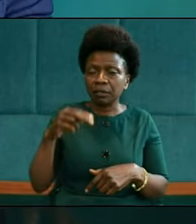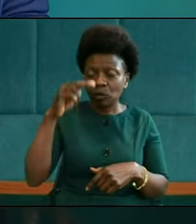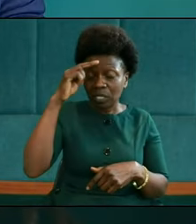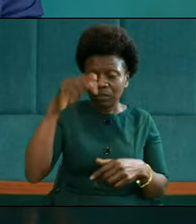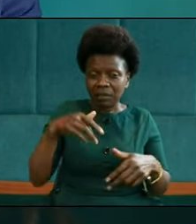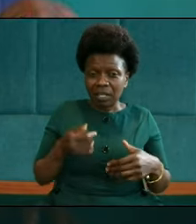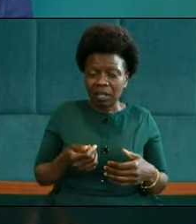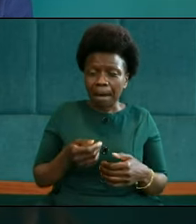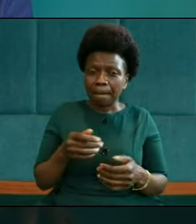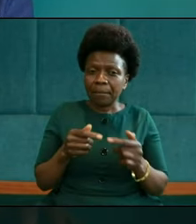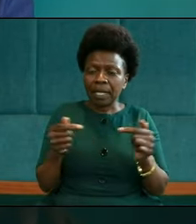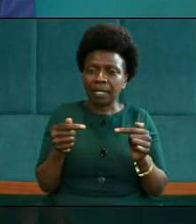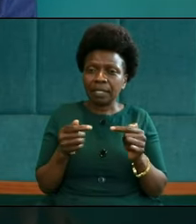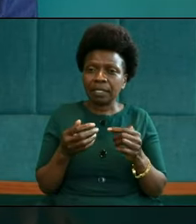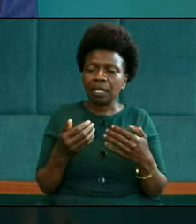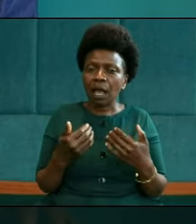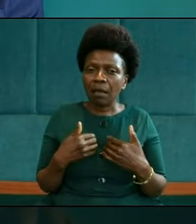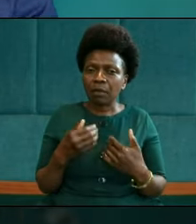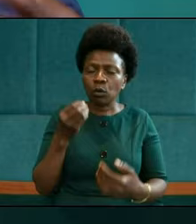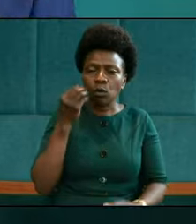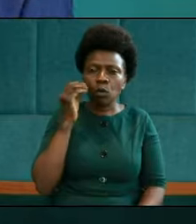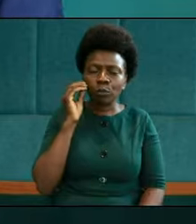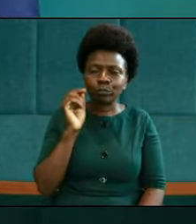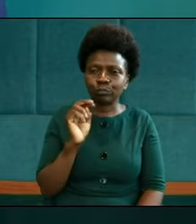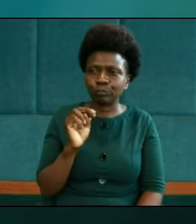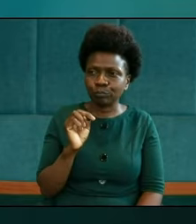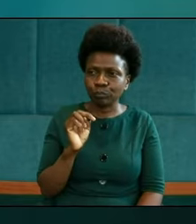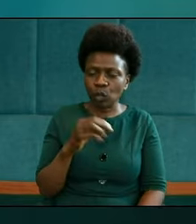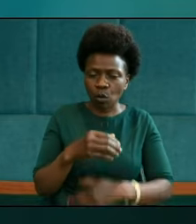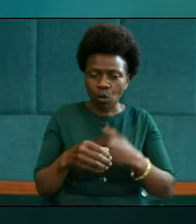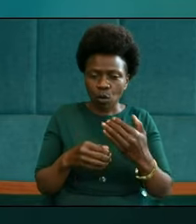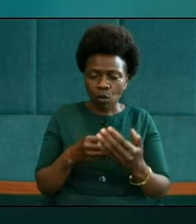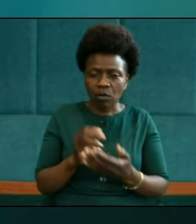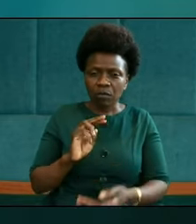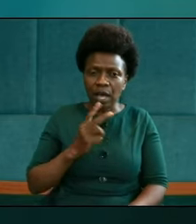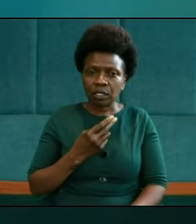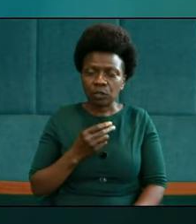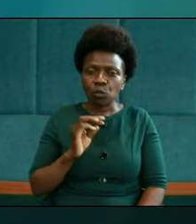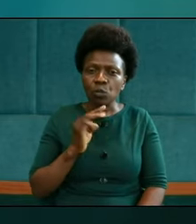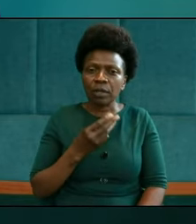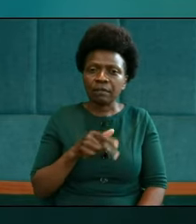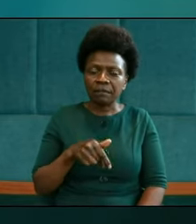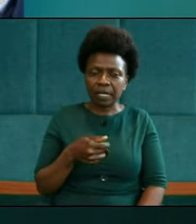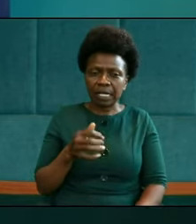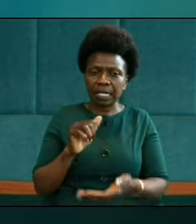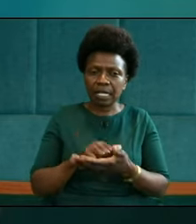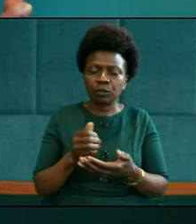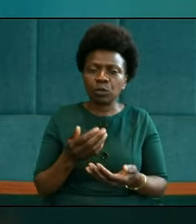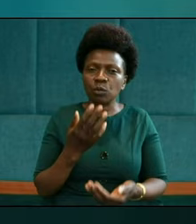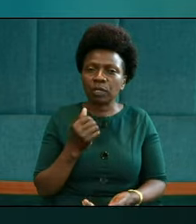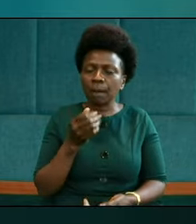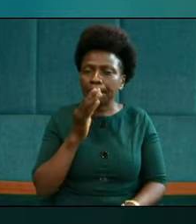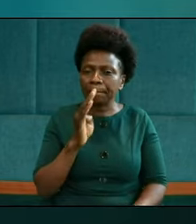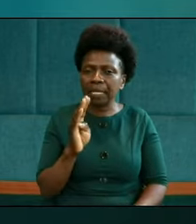pain that he is having no home. All of us, we feel that we want to be